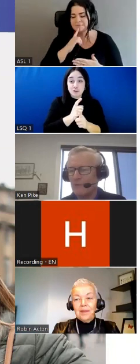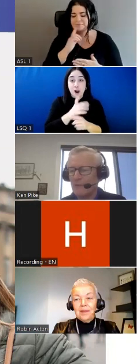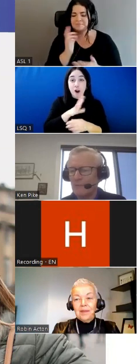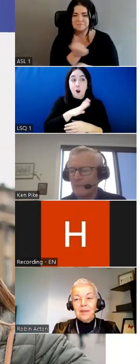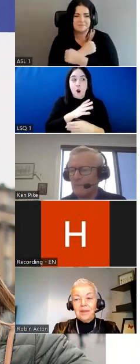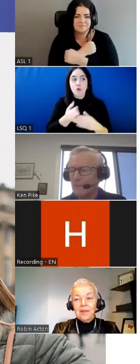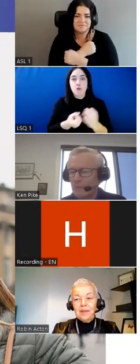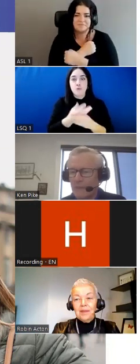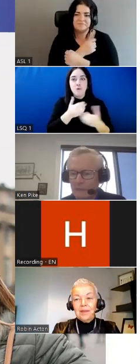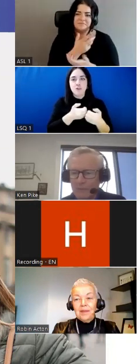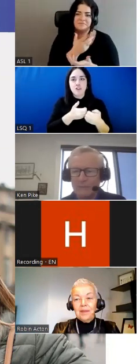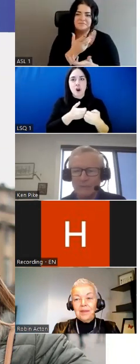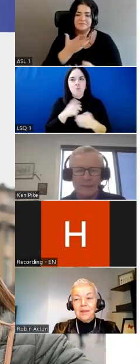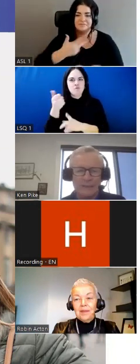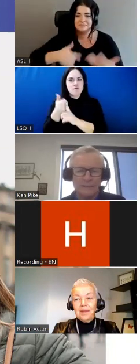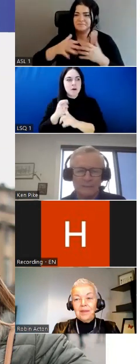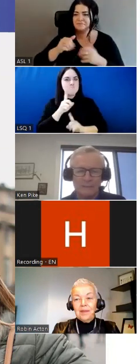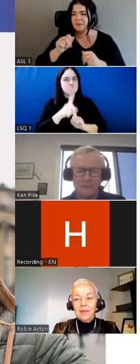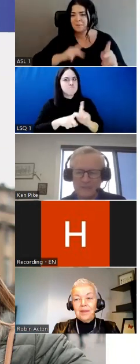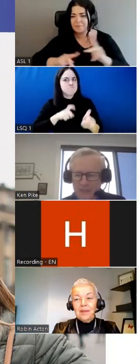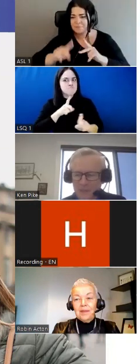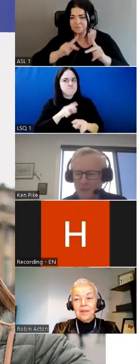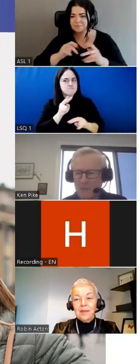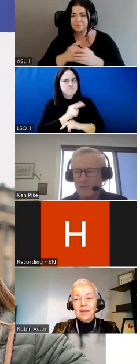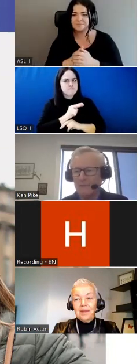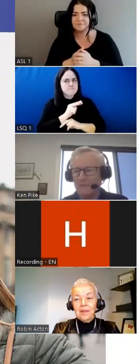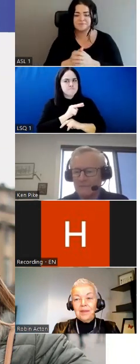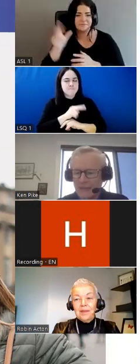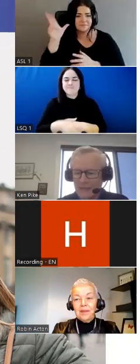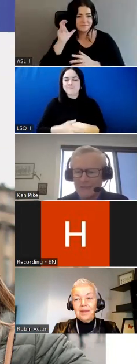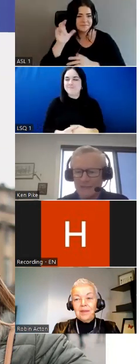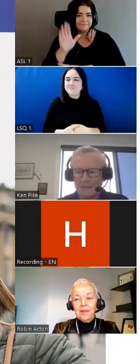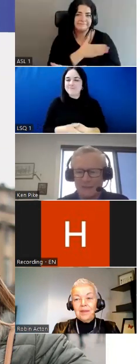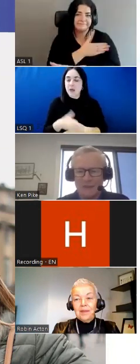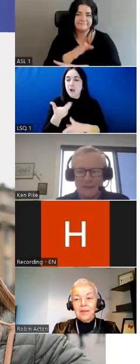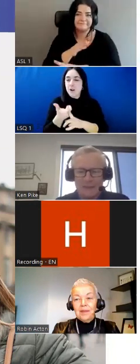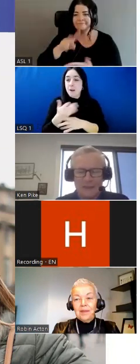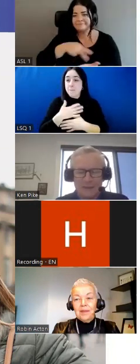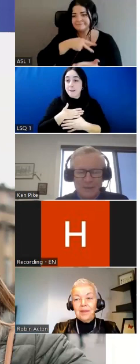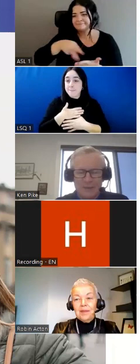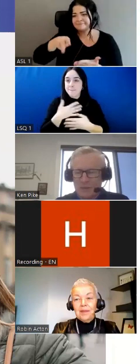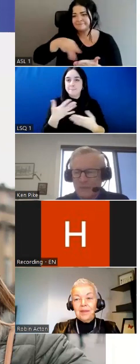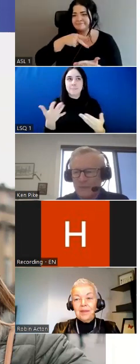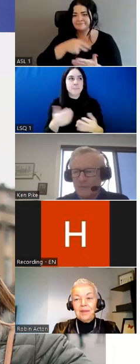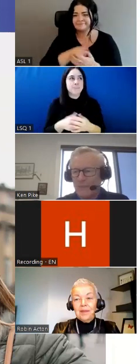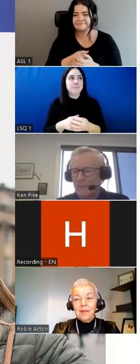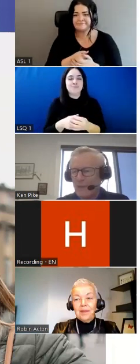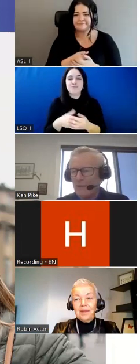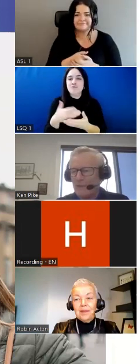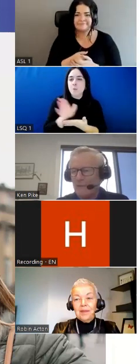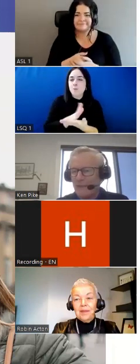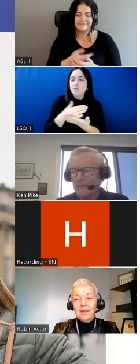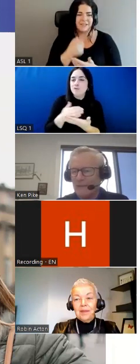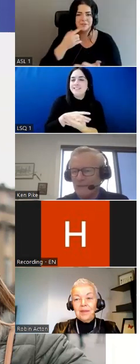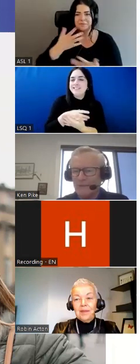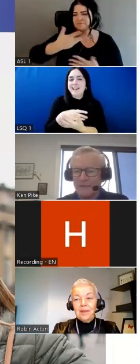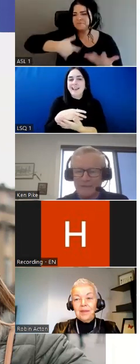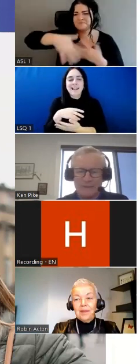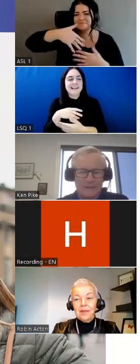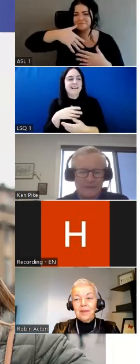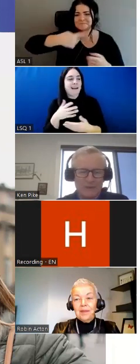time with people, listening to music, dancing, and just being around